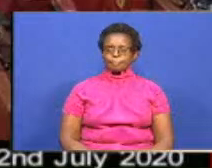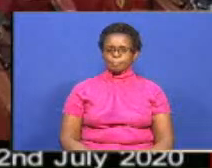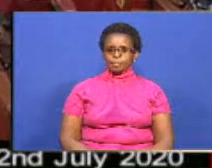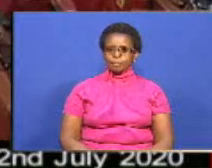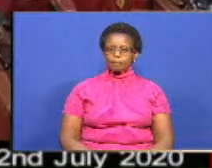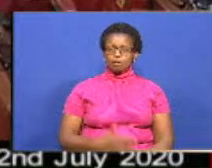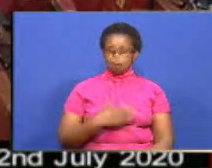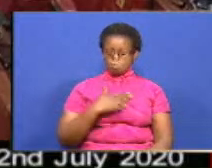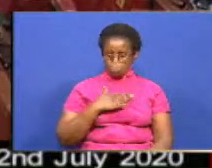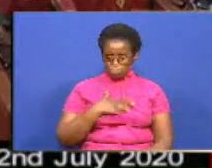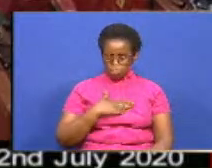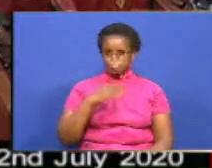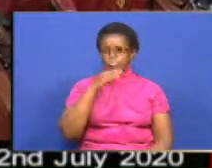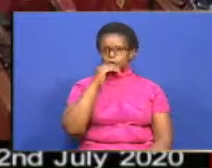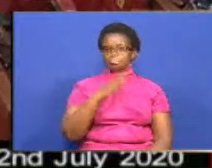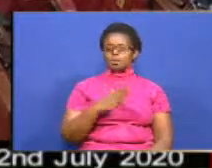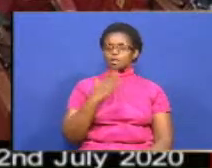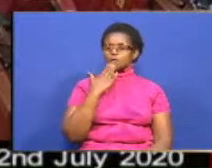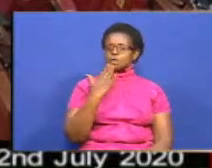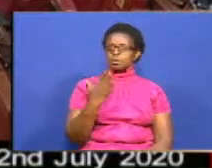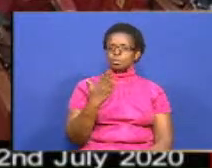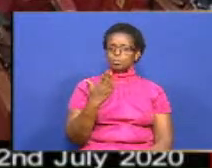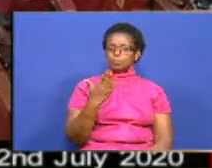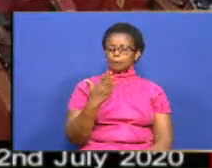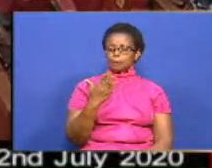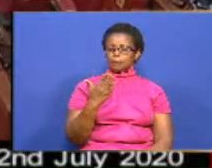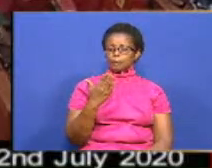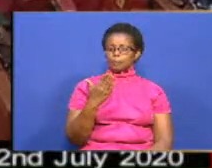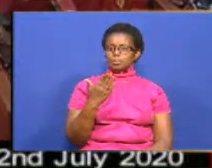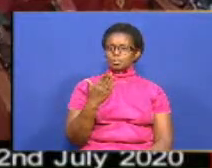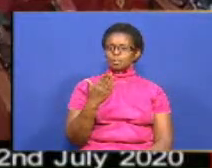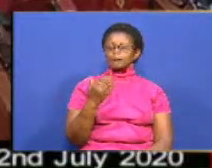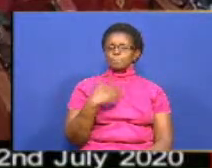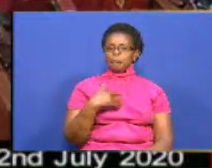Honorable Speaker, thank you very much for giving me this opportunity. I beg to reply.